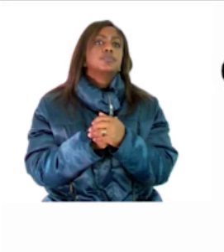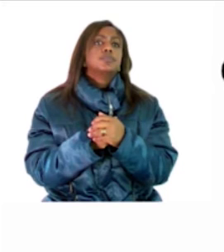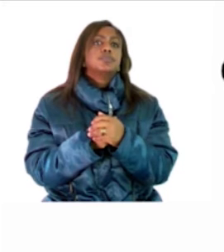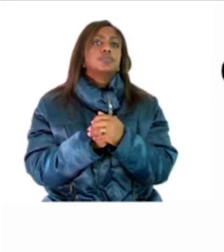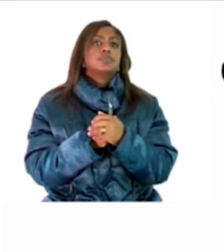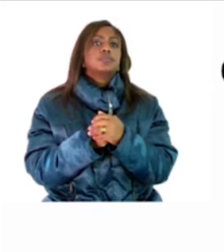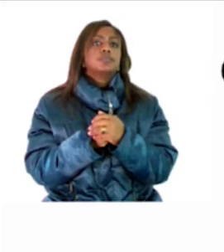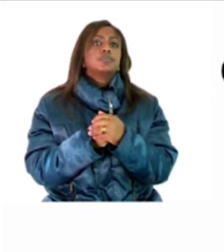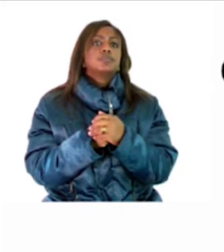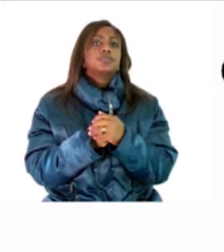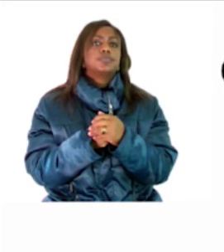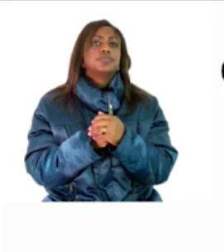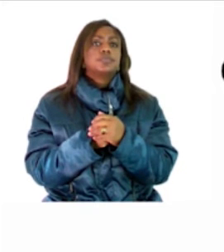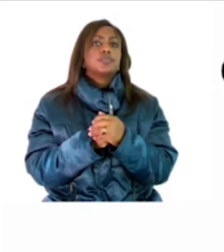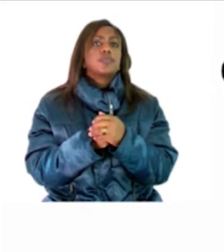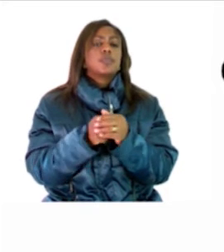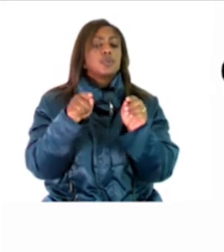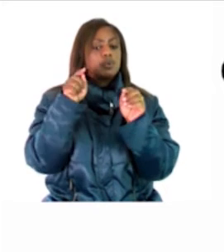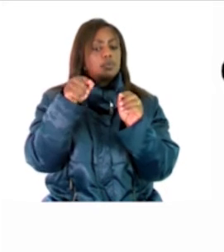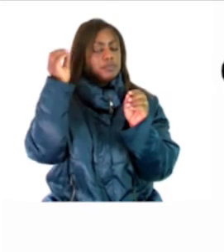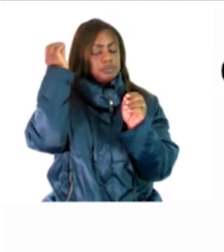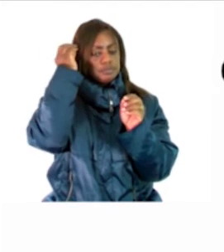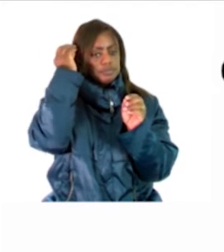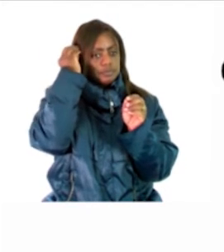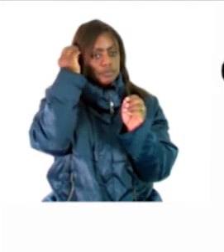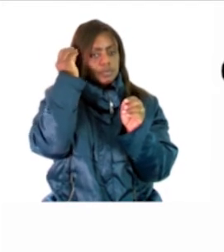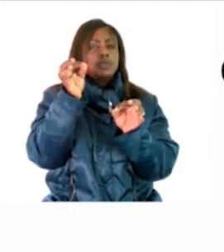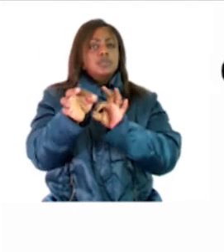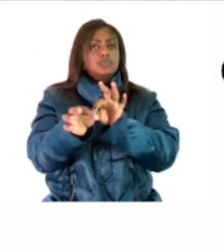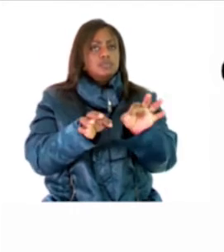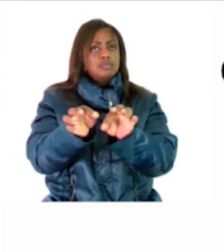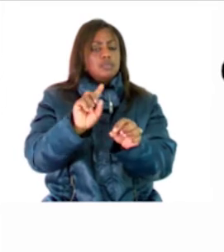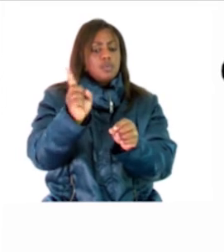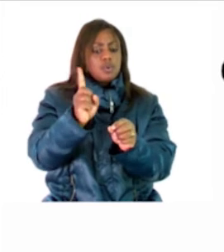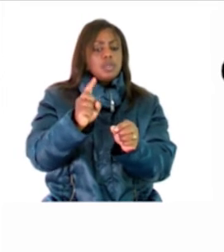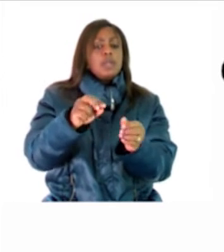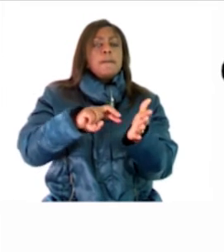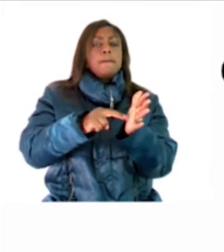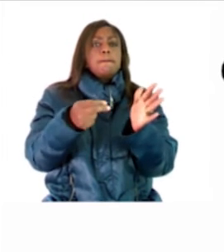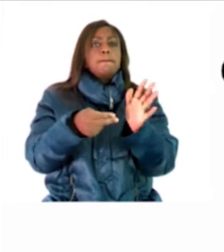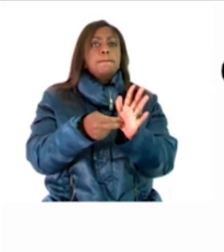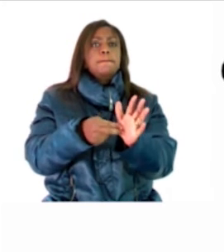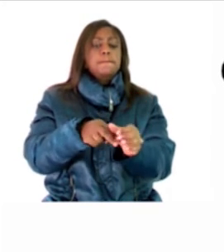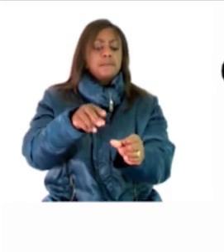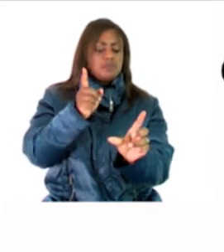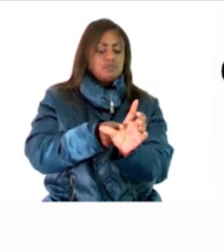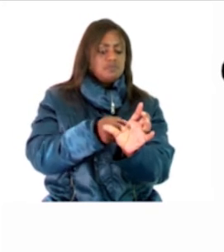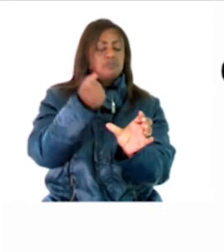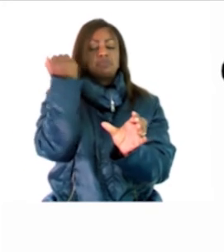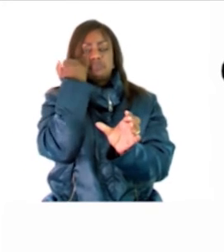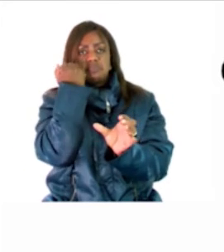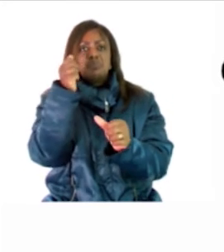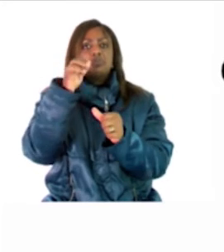Learning competencies. We'll be able to describe substance abuse. We'll also be able to